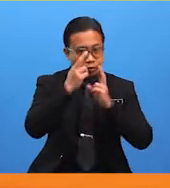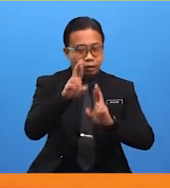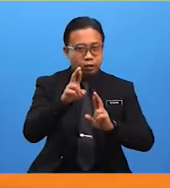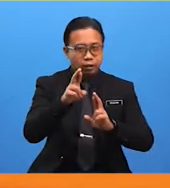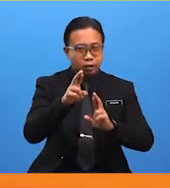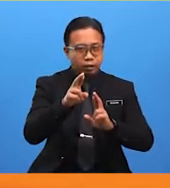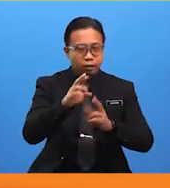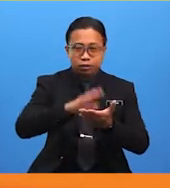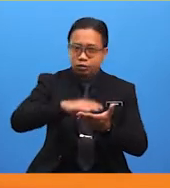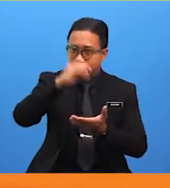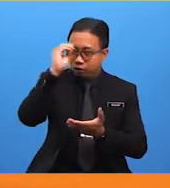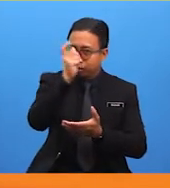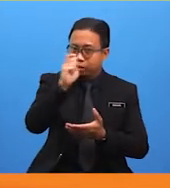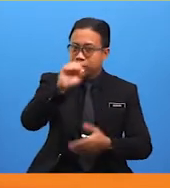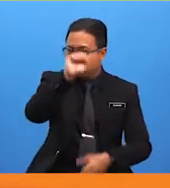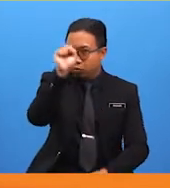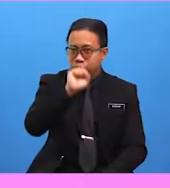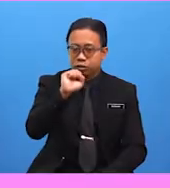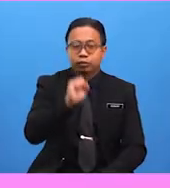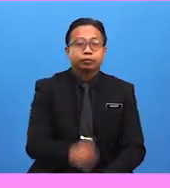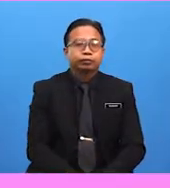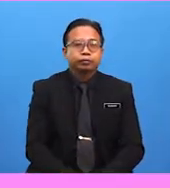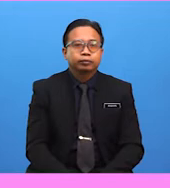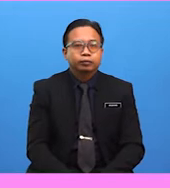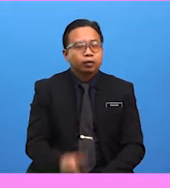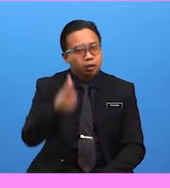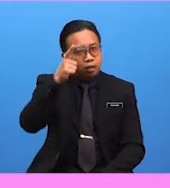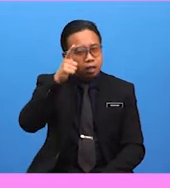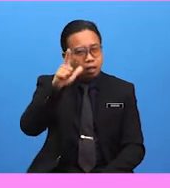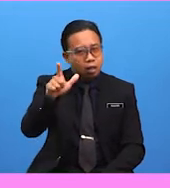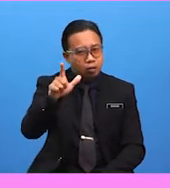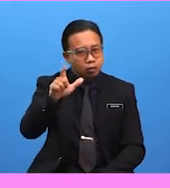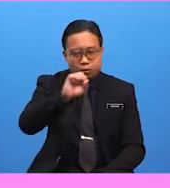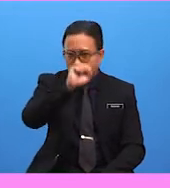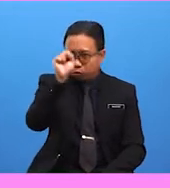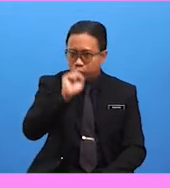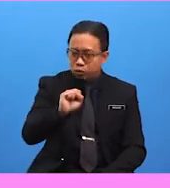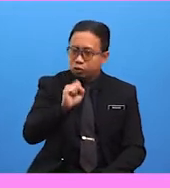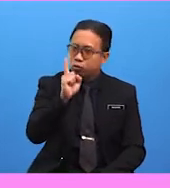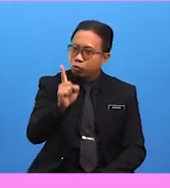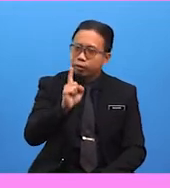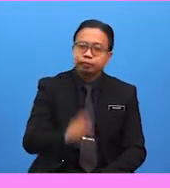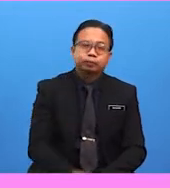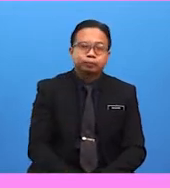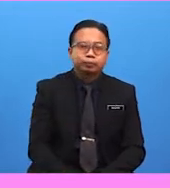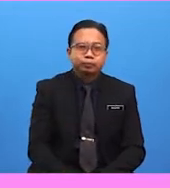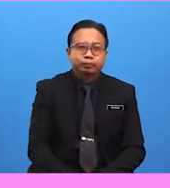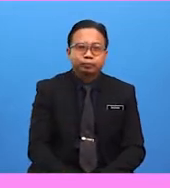to study the questions? Look at question 1.